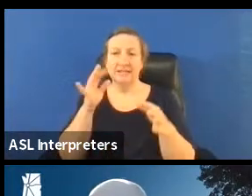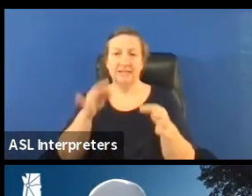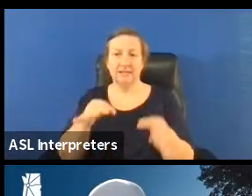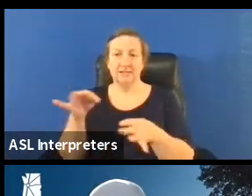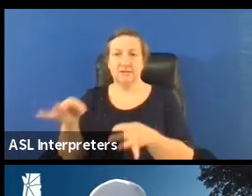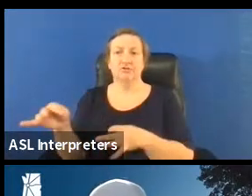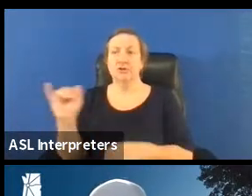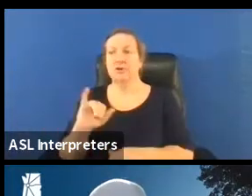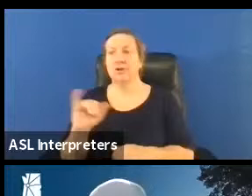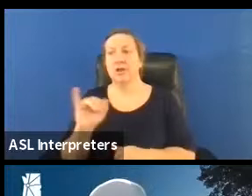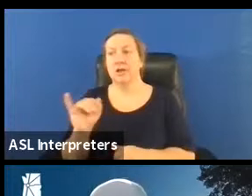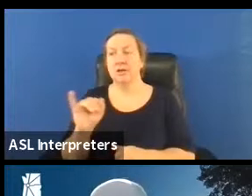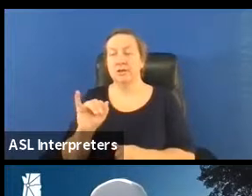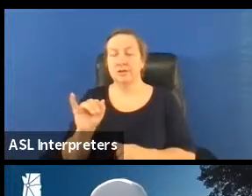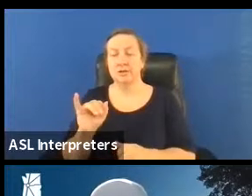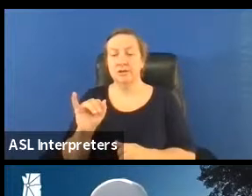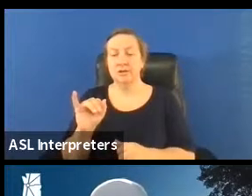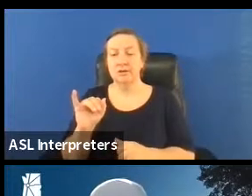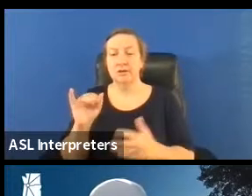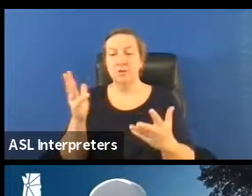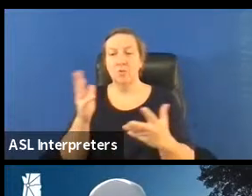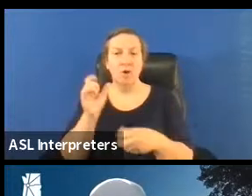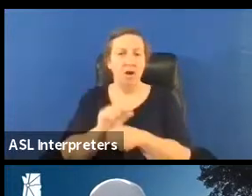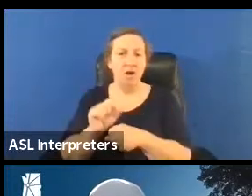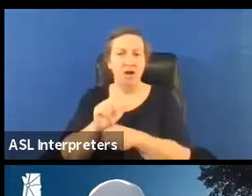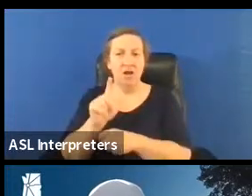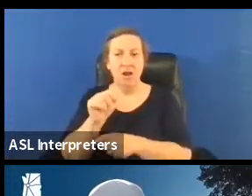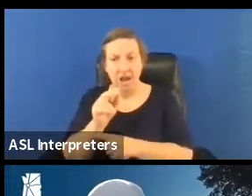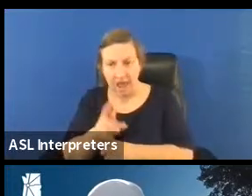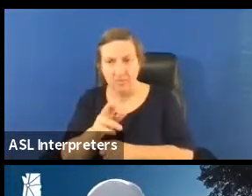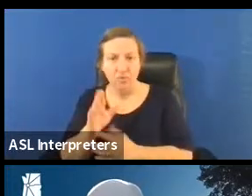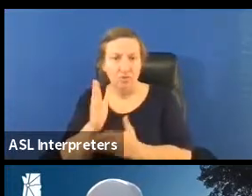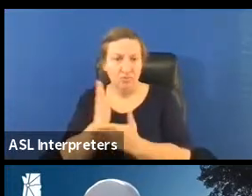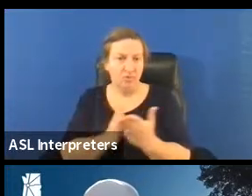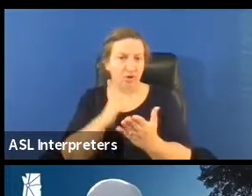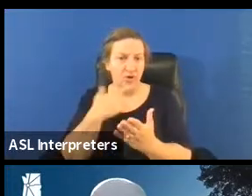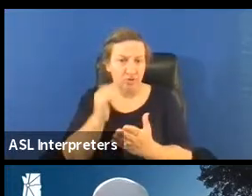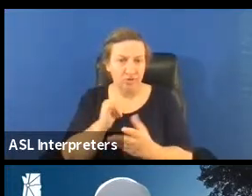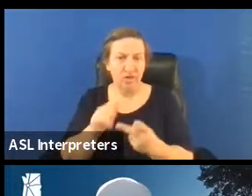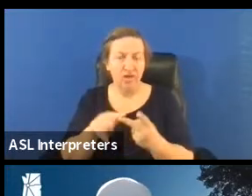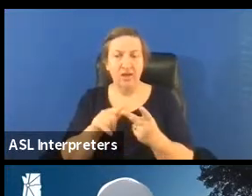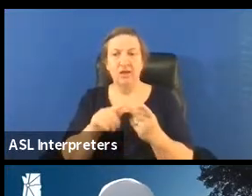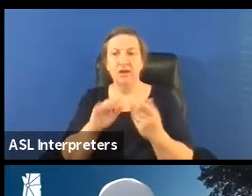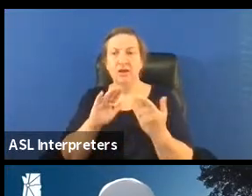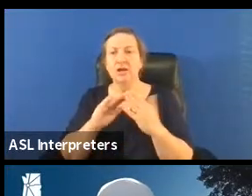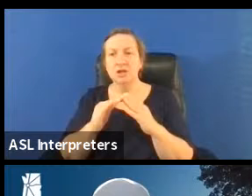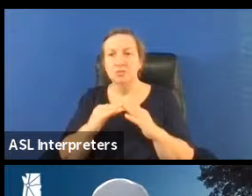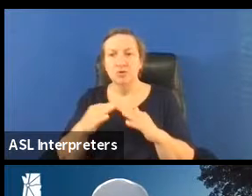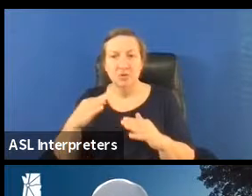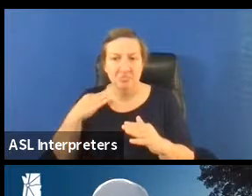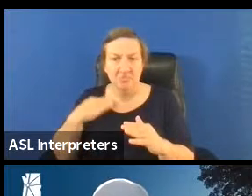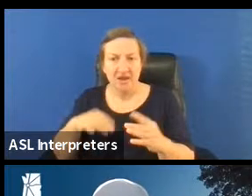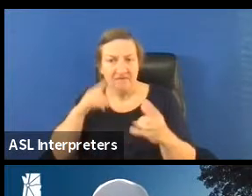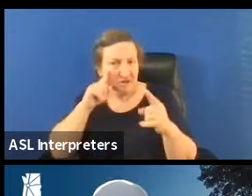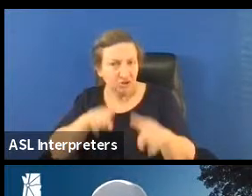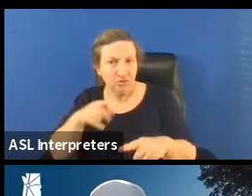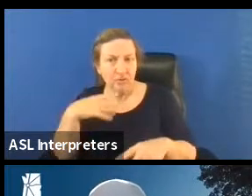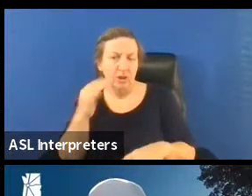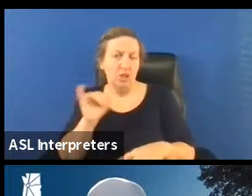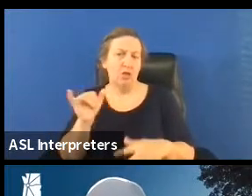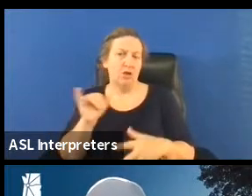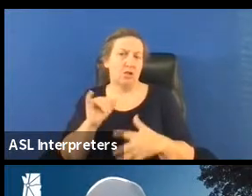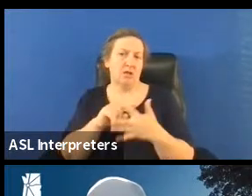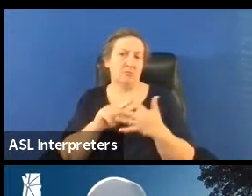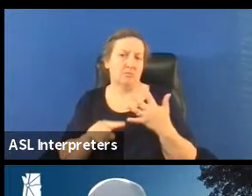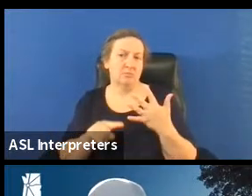as what the labor element will look like, what a community benefits agreement may look like? All of those